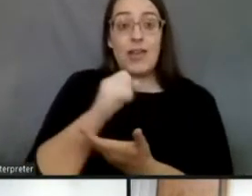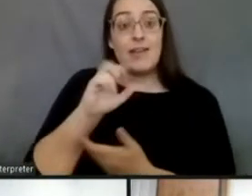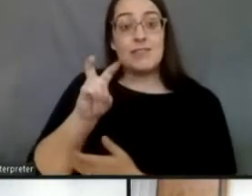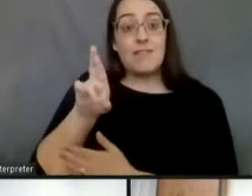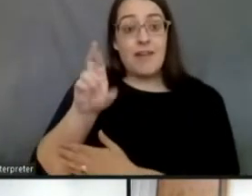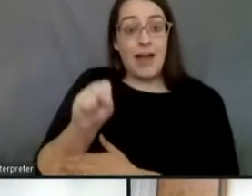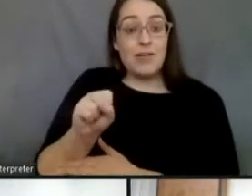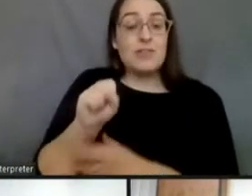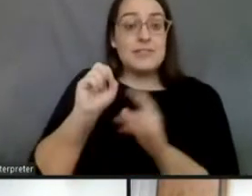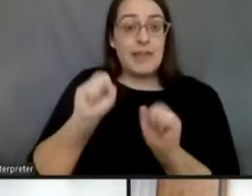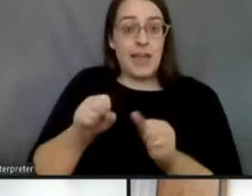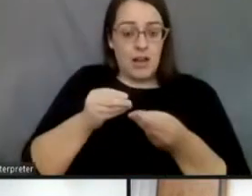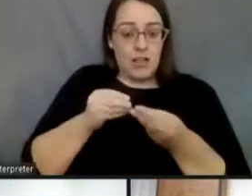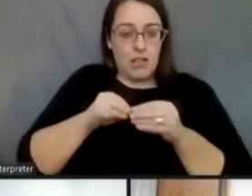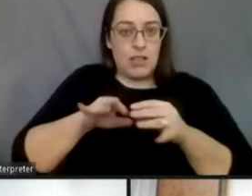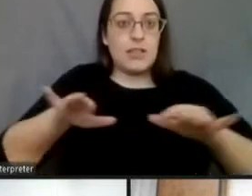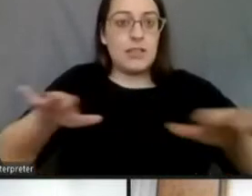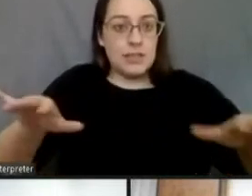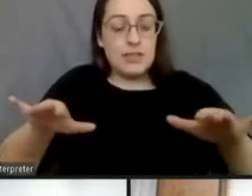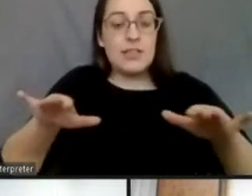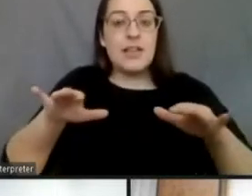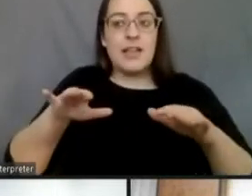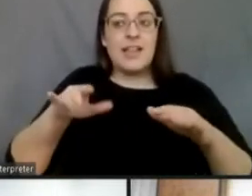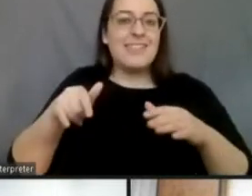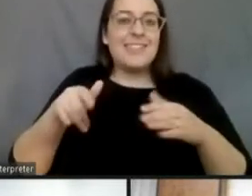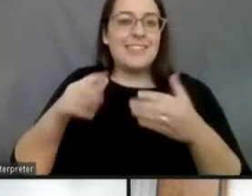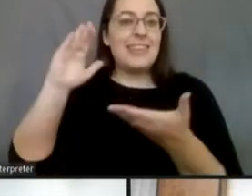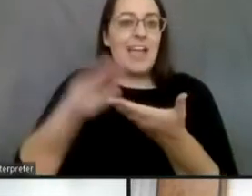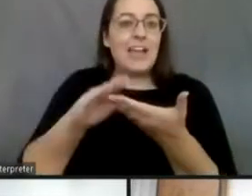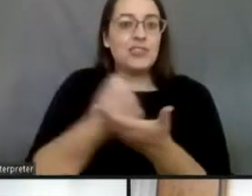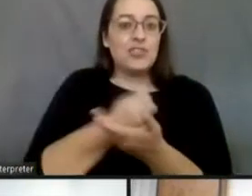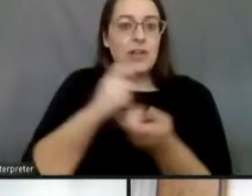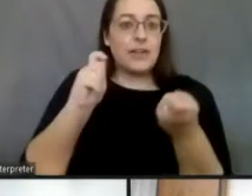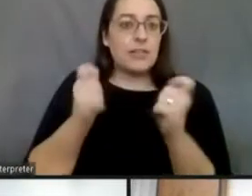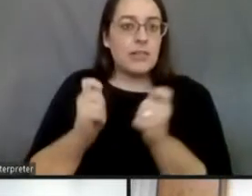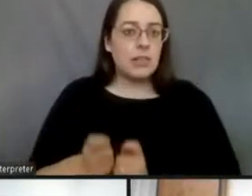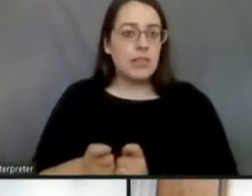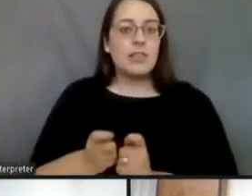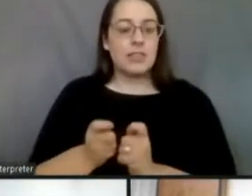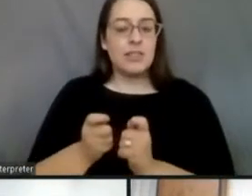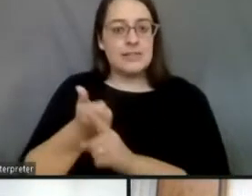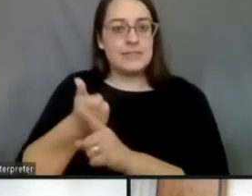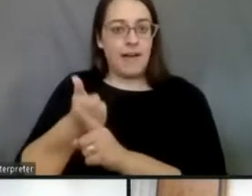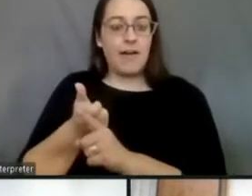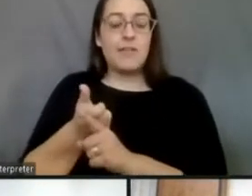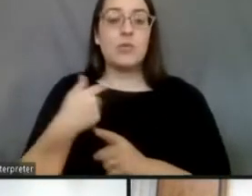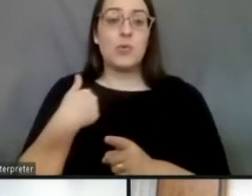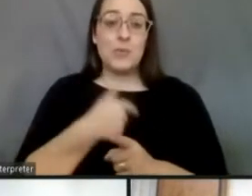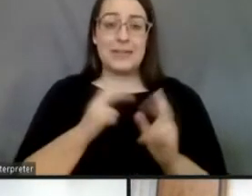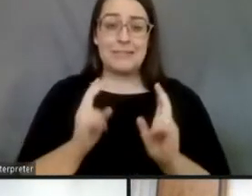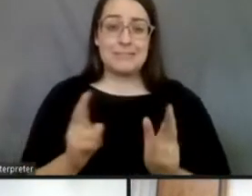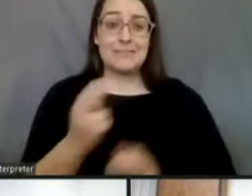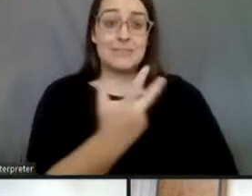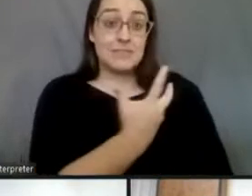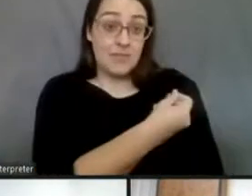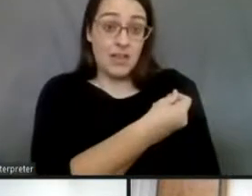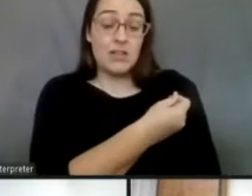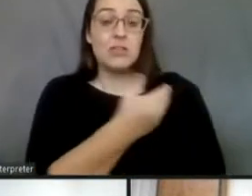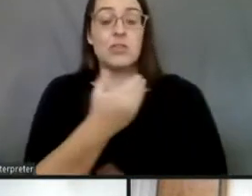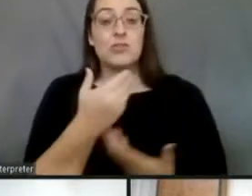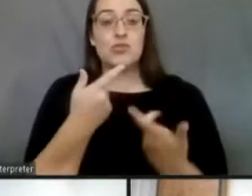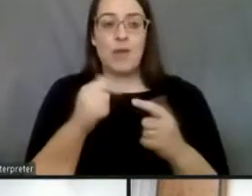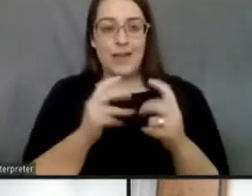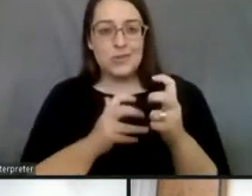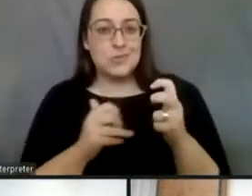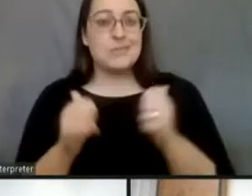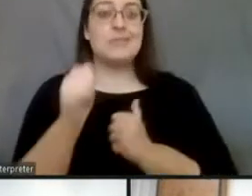mutations it can produce and get around these vaccines. So again, all the more important why we're in this race to vaccinate everybody to try to get a good step ahead of